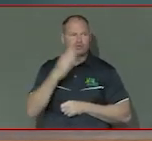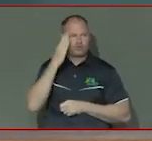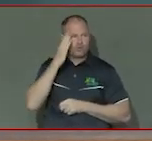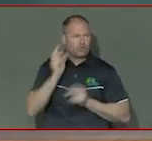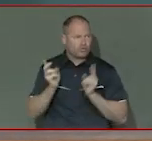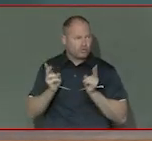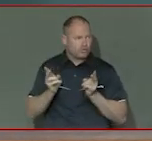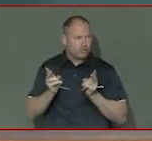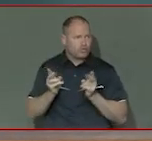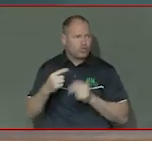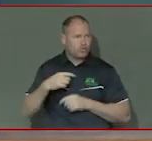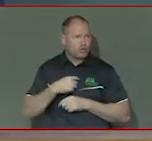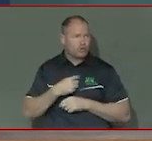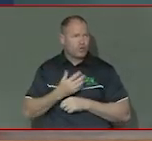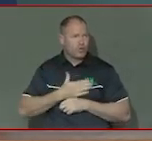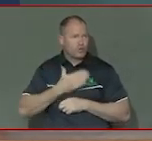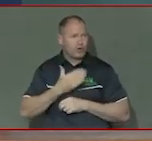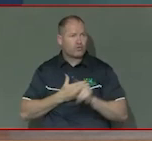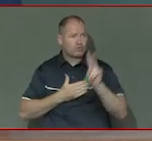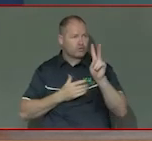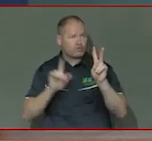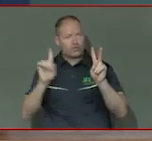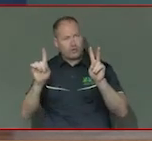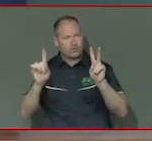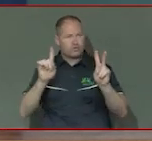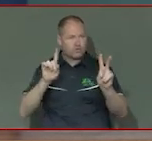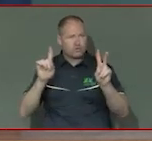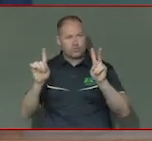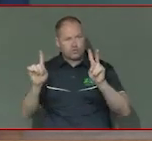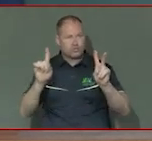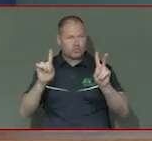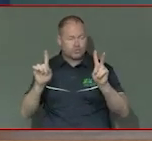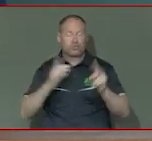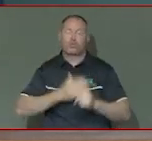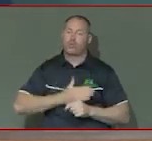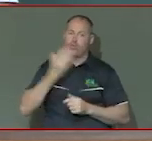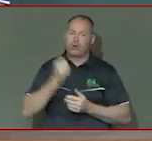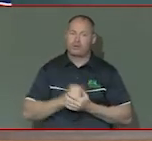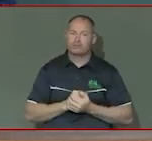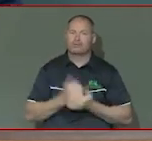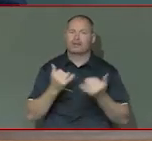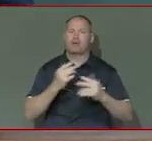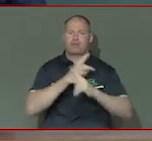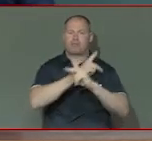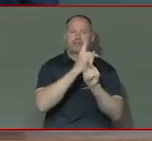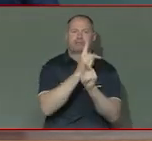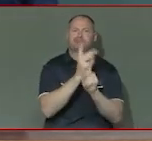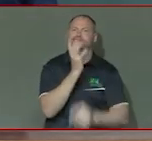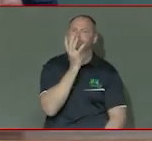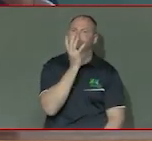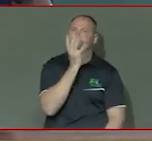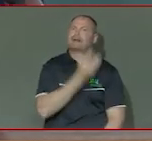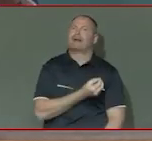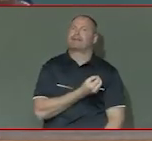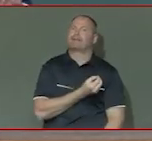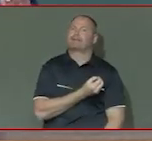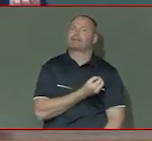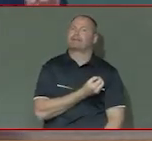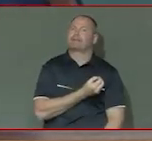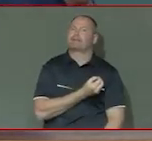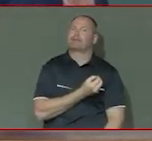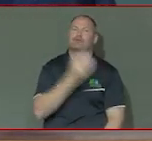it more or less 2-1. Now, how do we know we have too much stock in? Is we look at